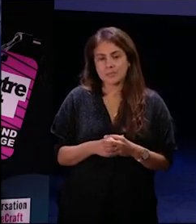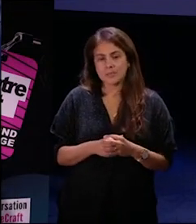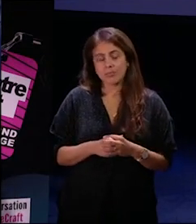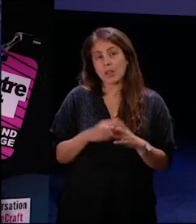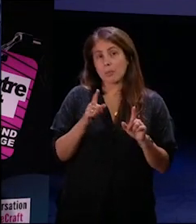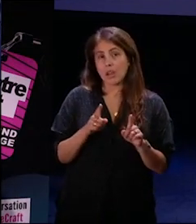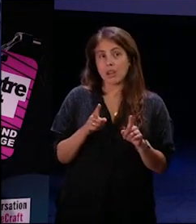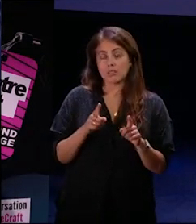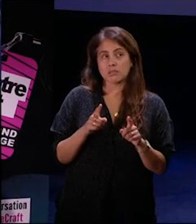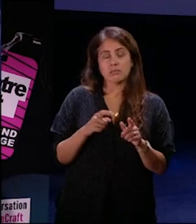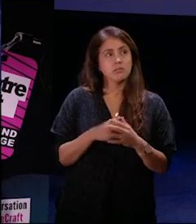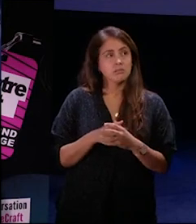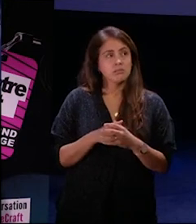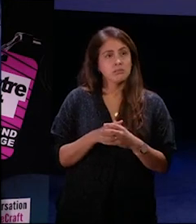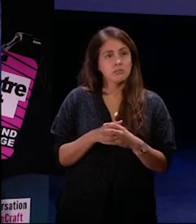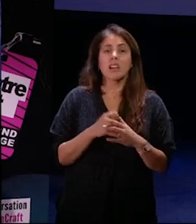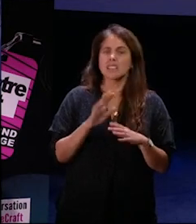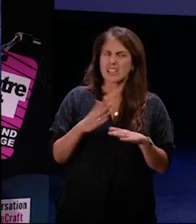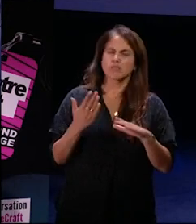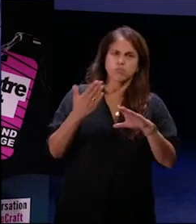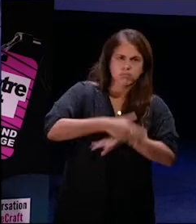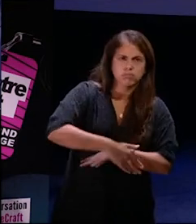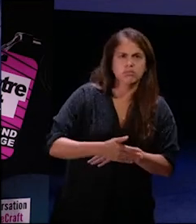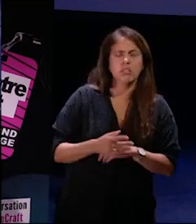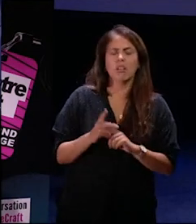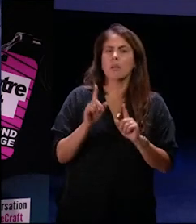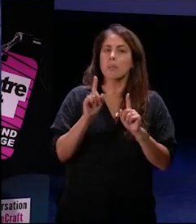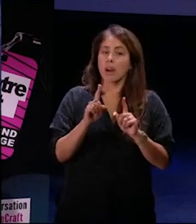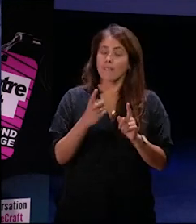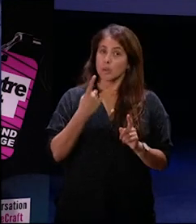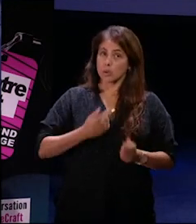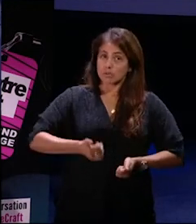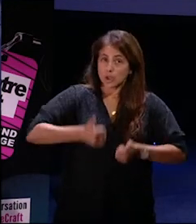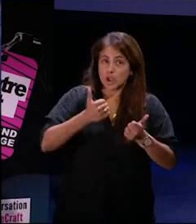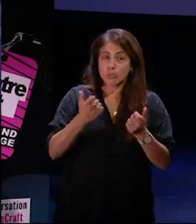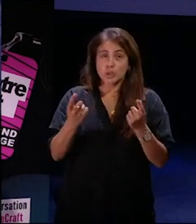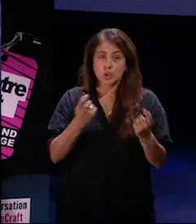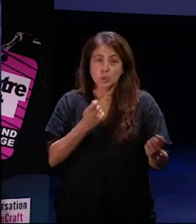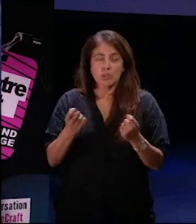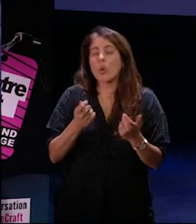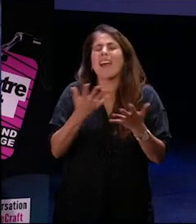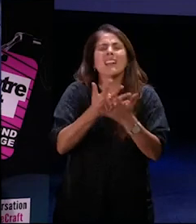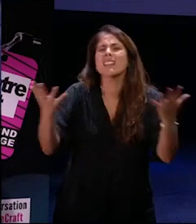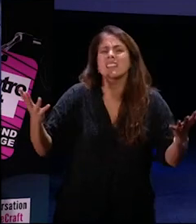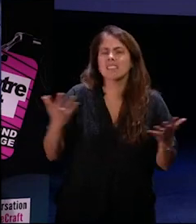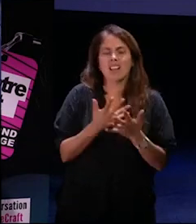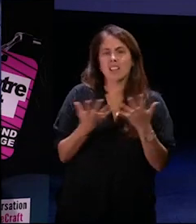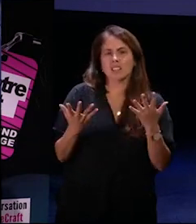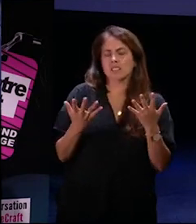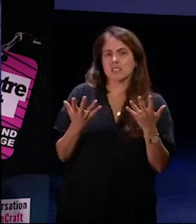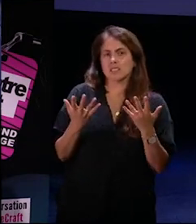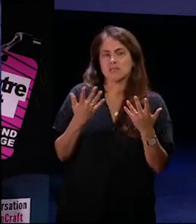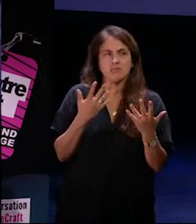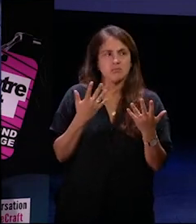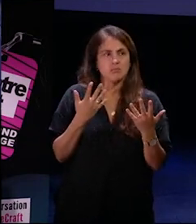But it takes a lot of work, but if you're good at producing it, and actually if you're good at anything really, there is a point